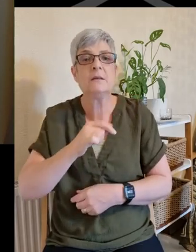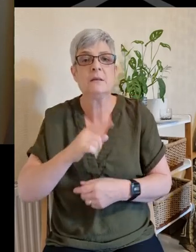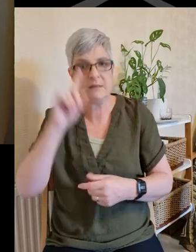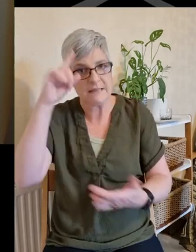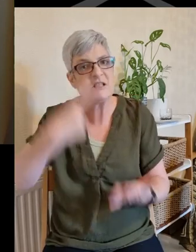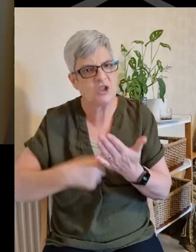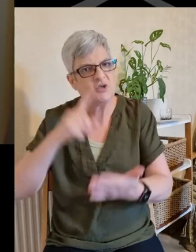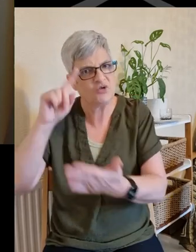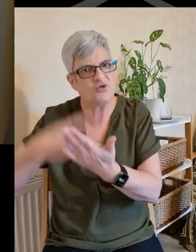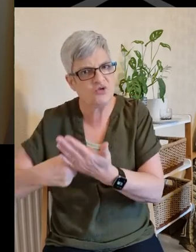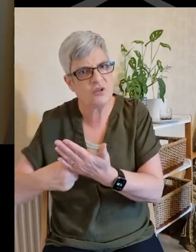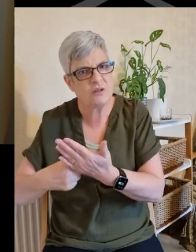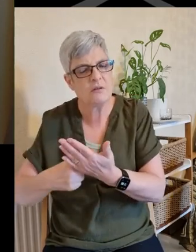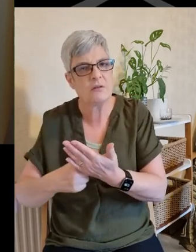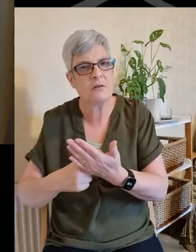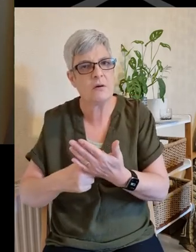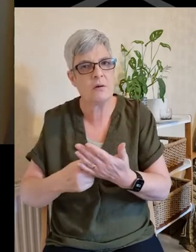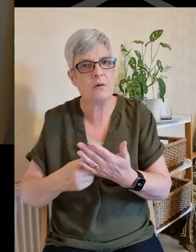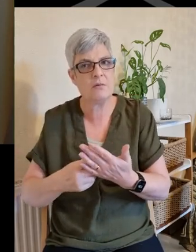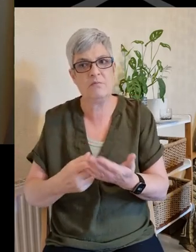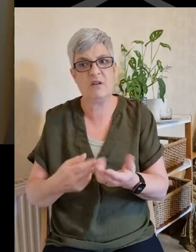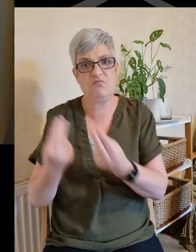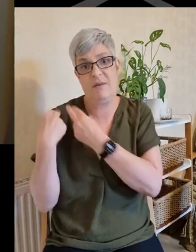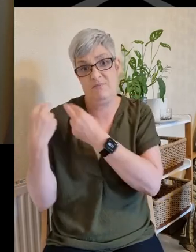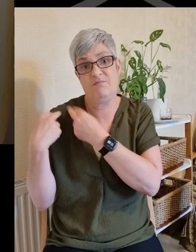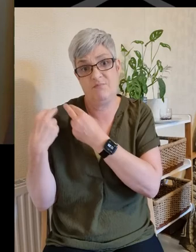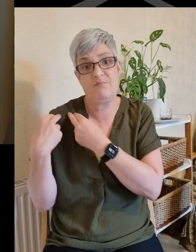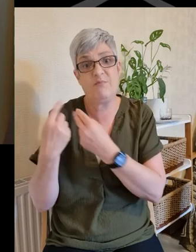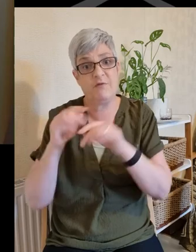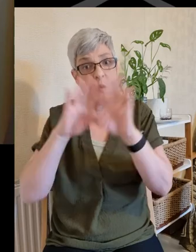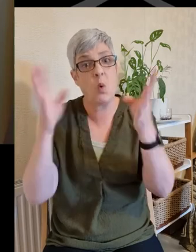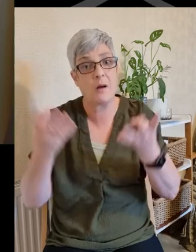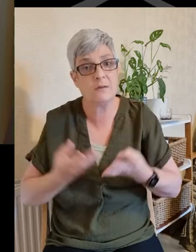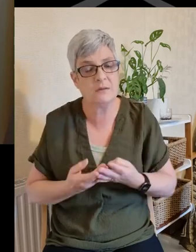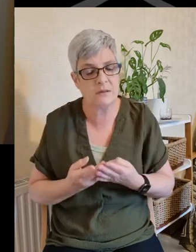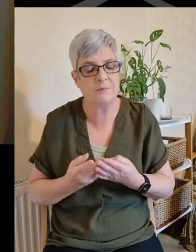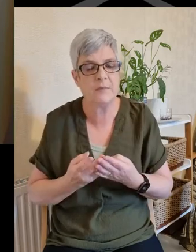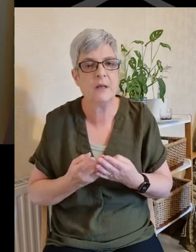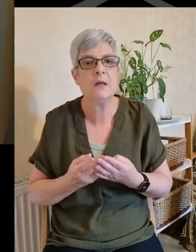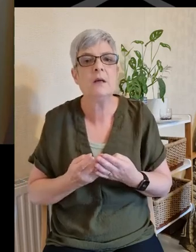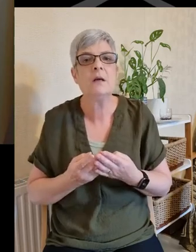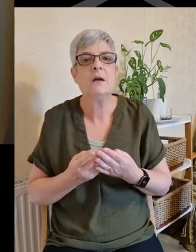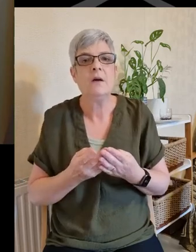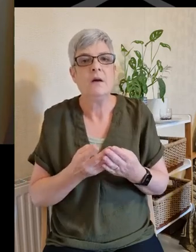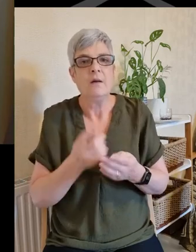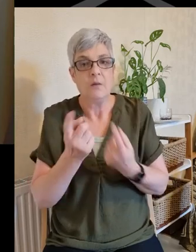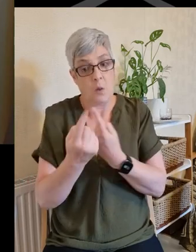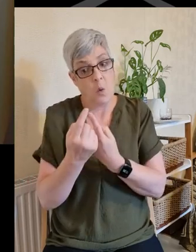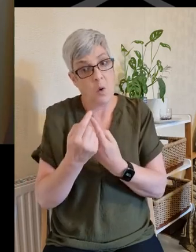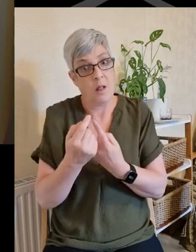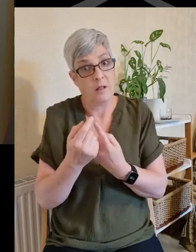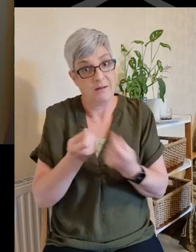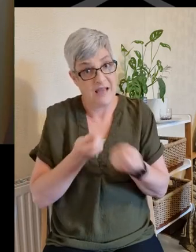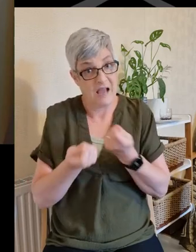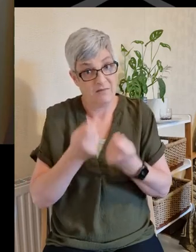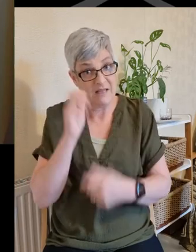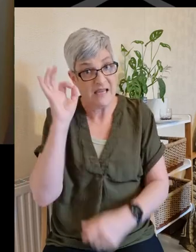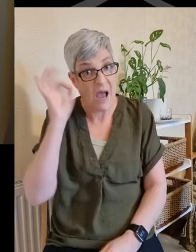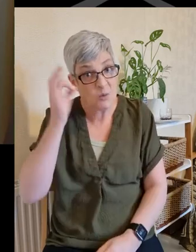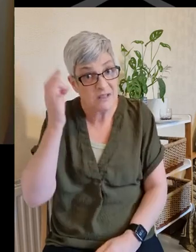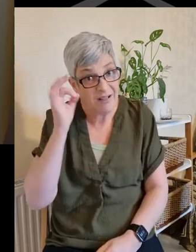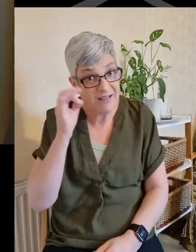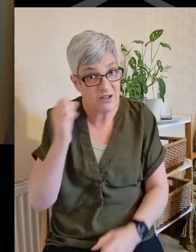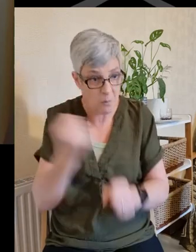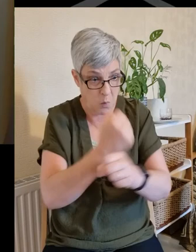whole world population. It seems that the local council have plans to spruce up the area around the conference